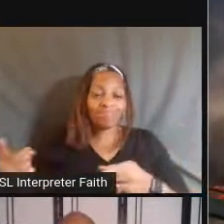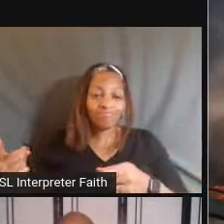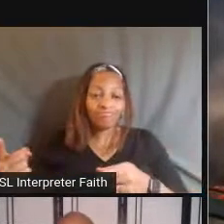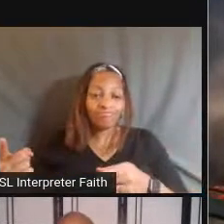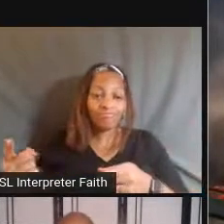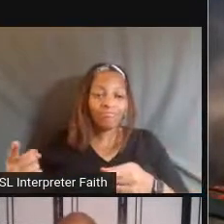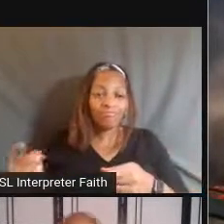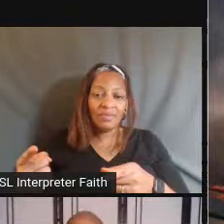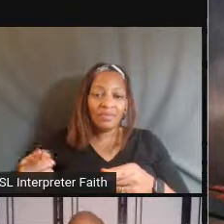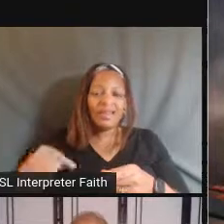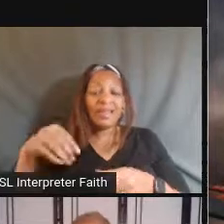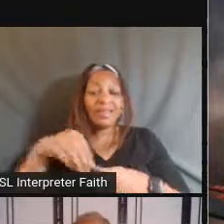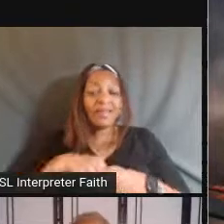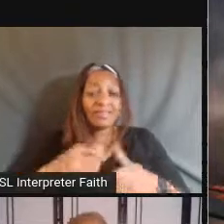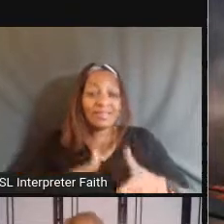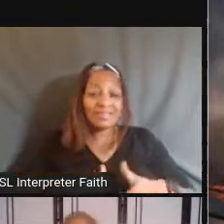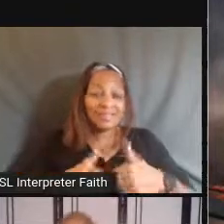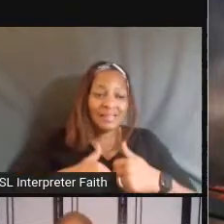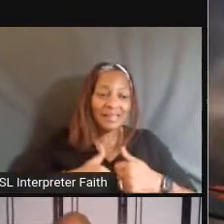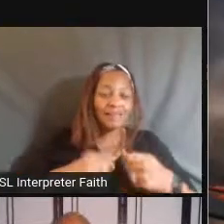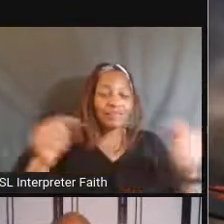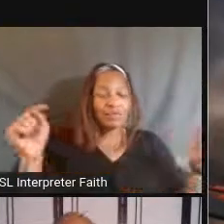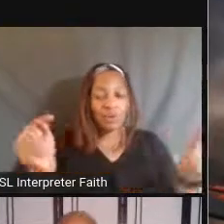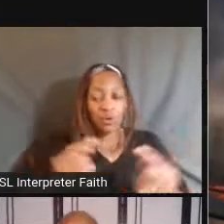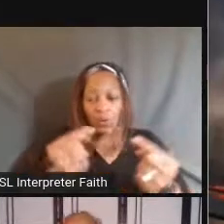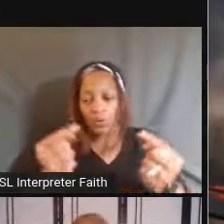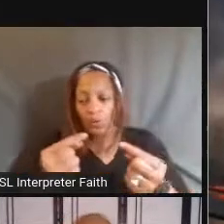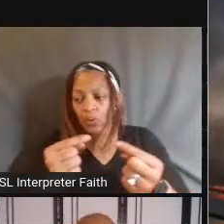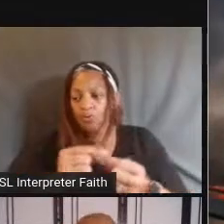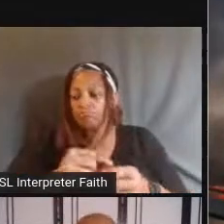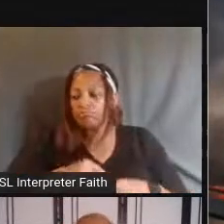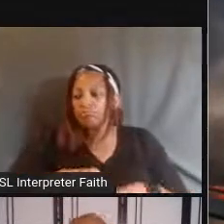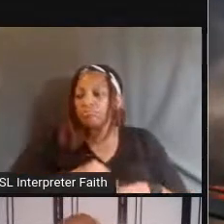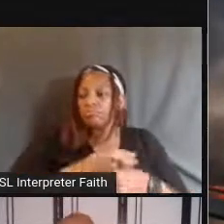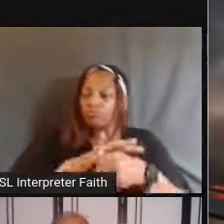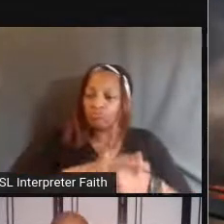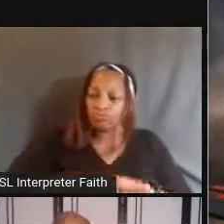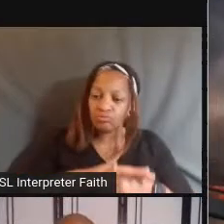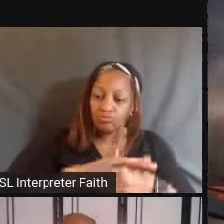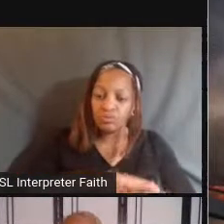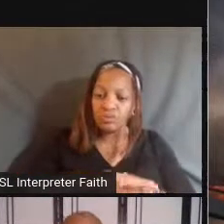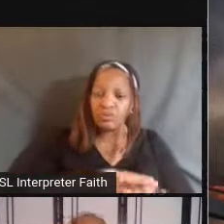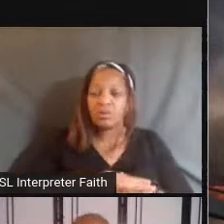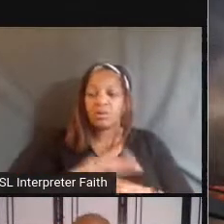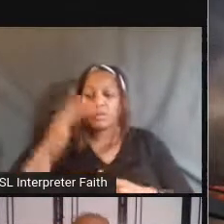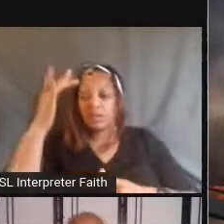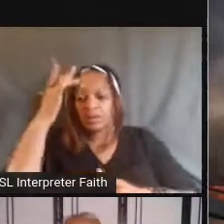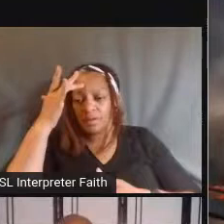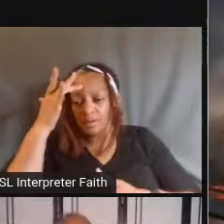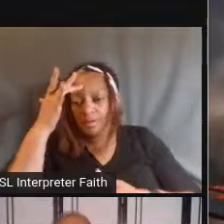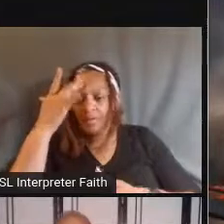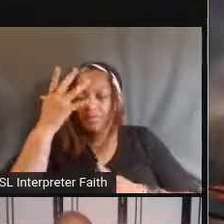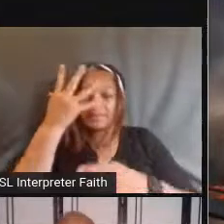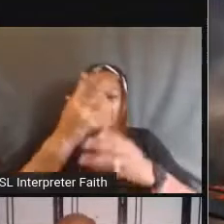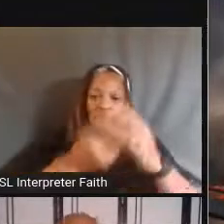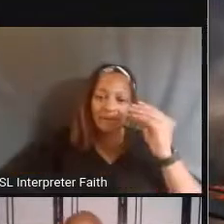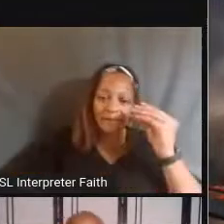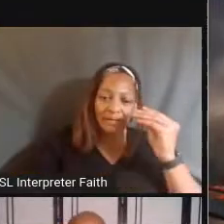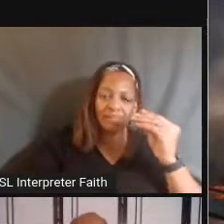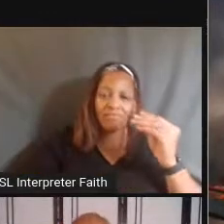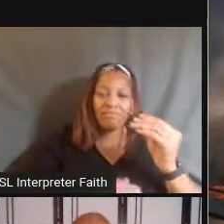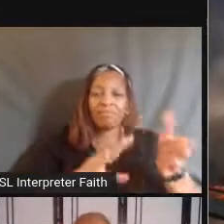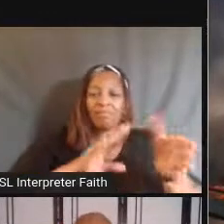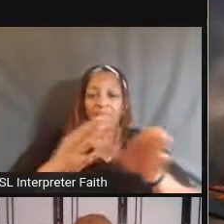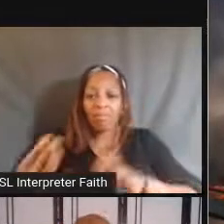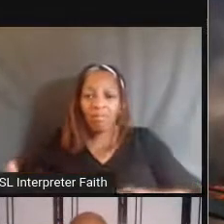life, there are going to be aches and pains. There is going to be illness and disease. There is going to be death. There is going to be discomfort. There